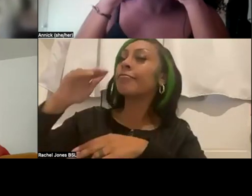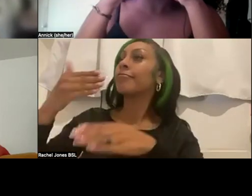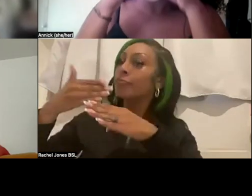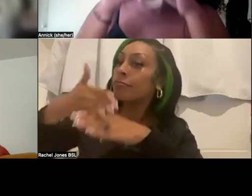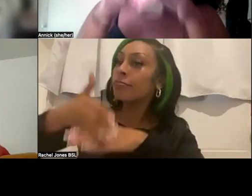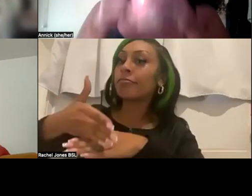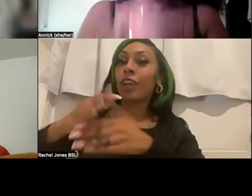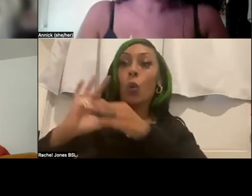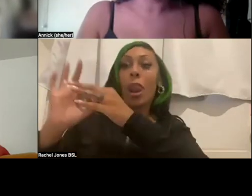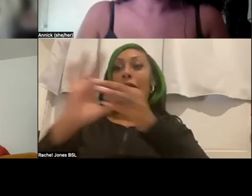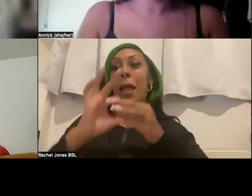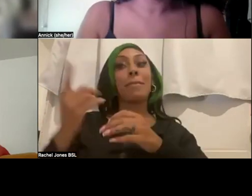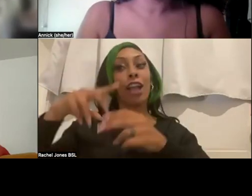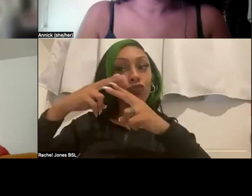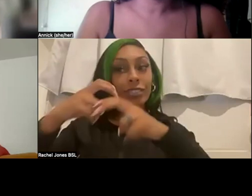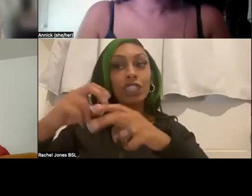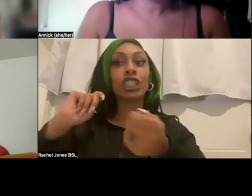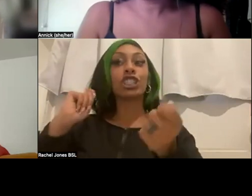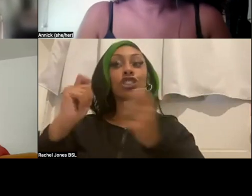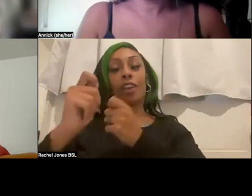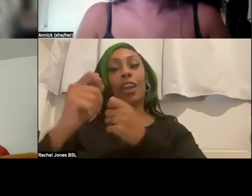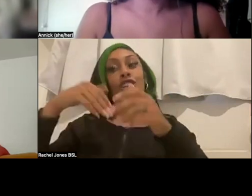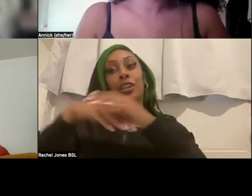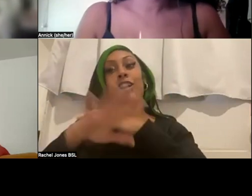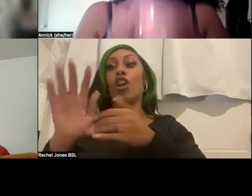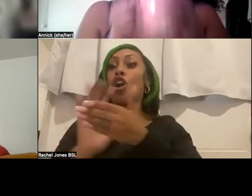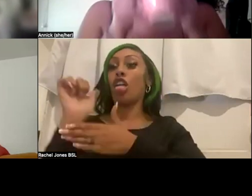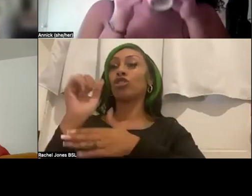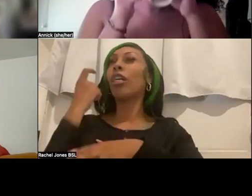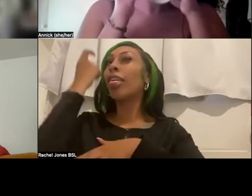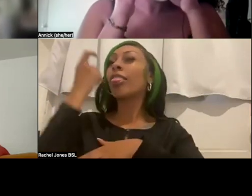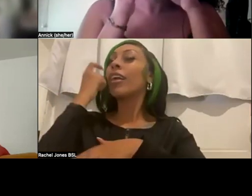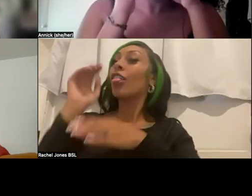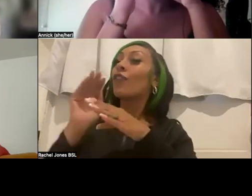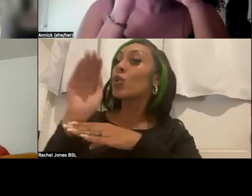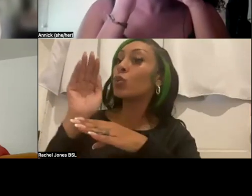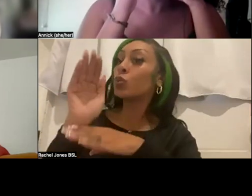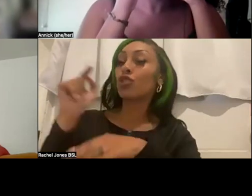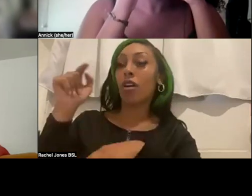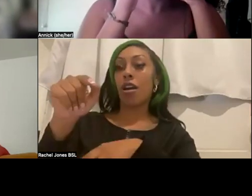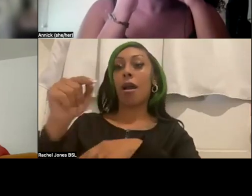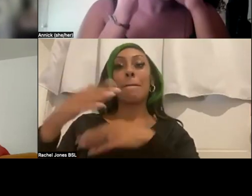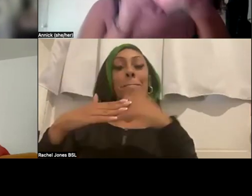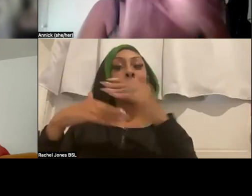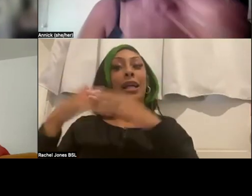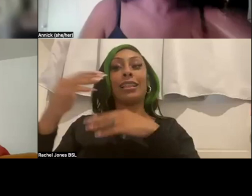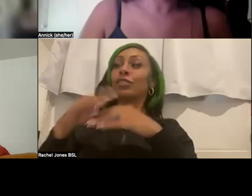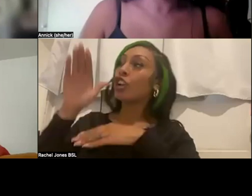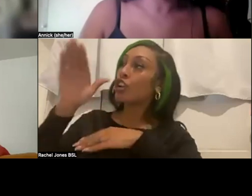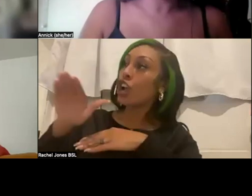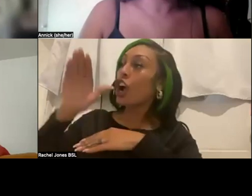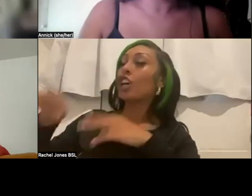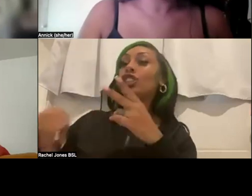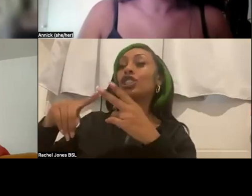and research for change in culture, thinking beyond reform, to focus on building nurturing equitable